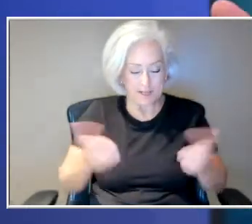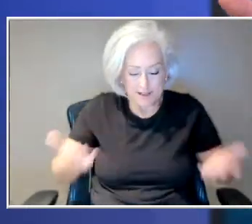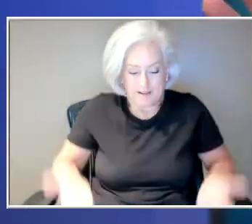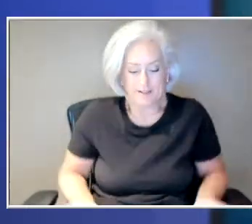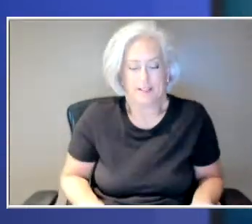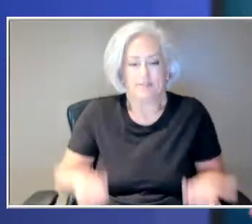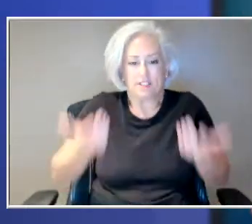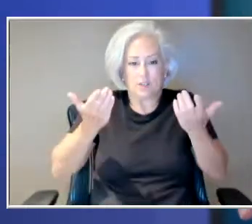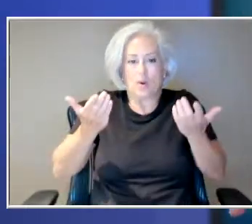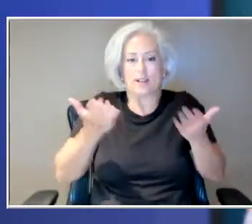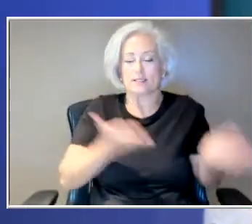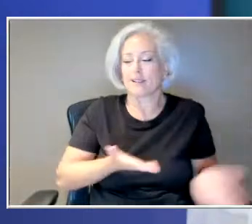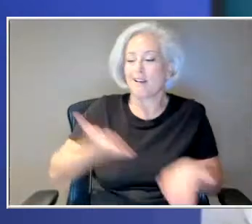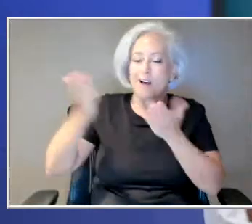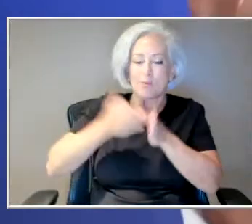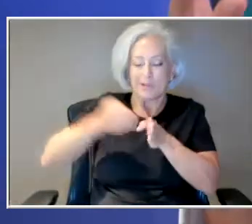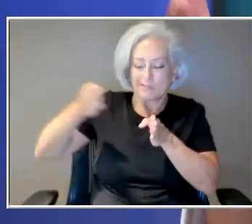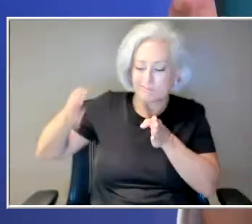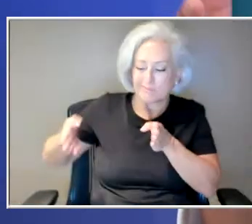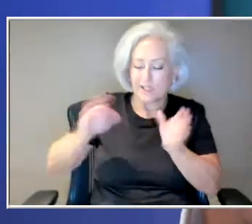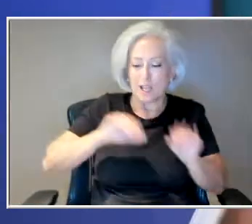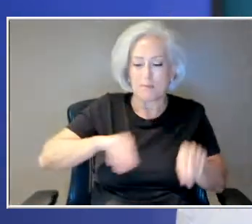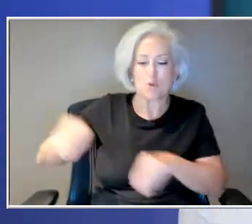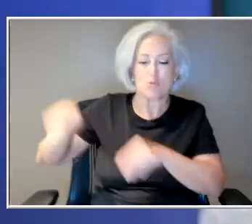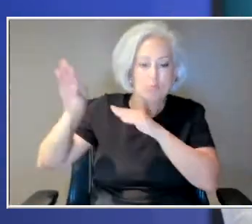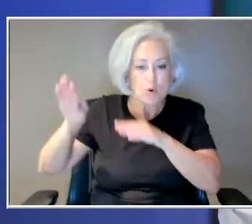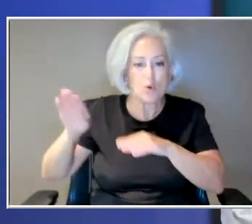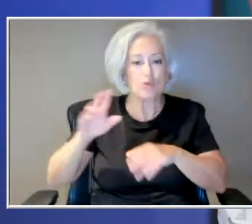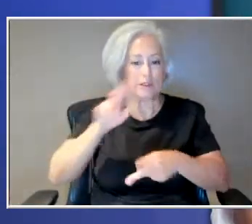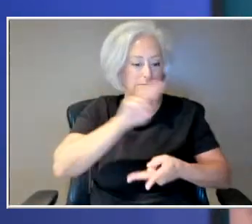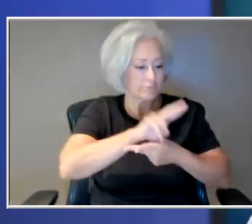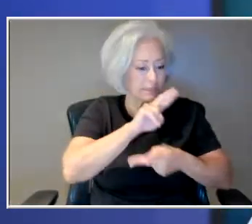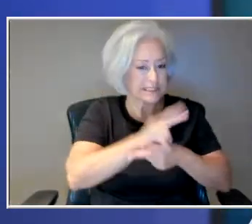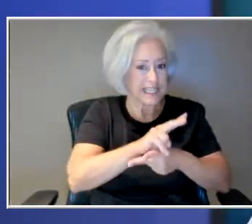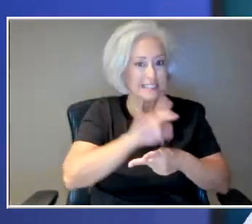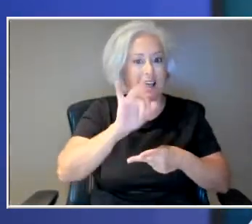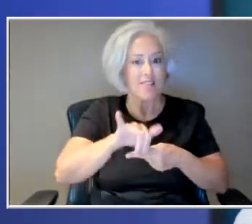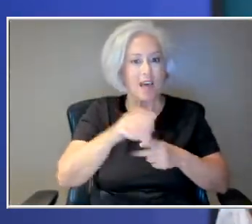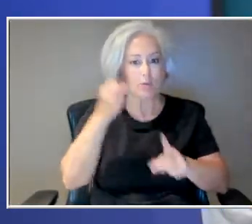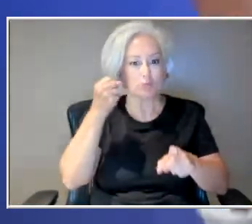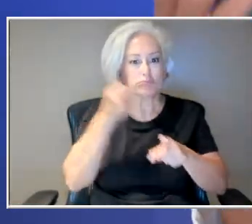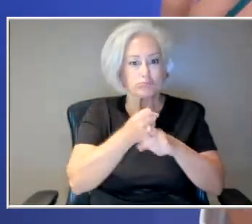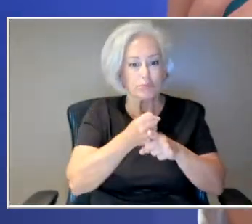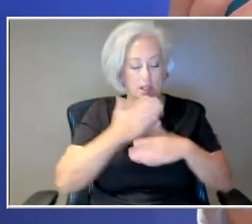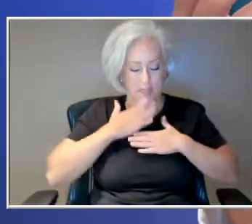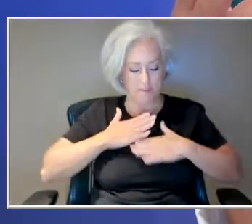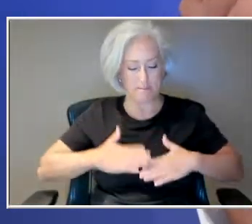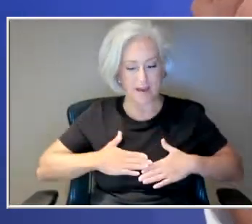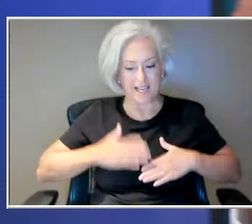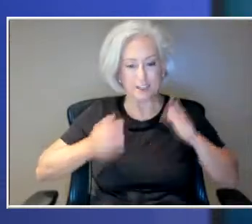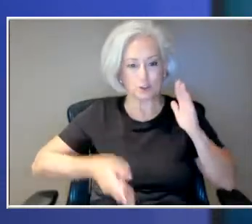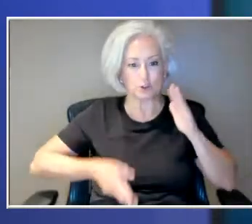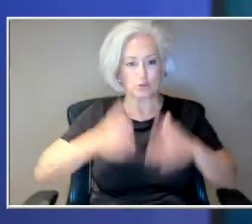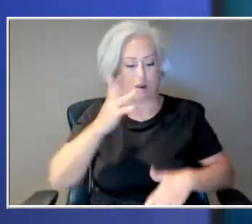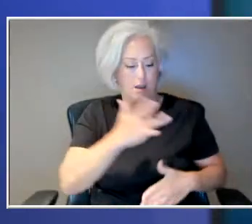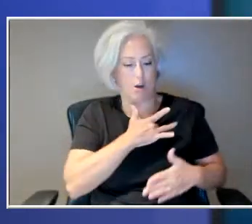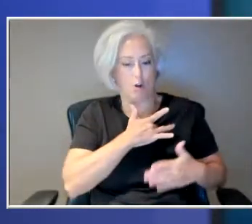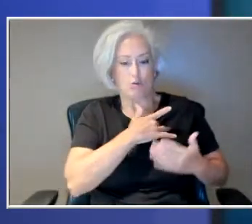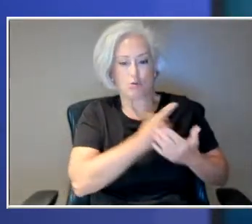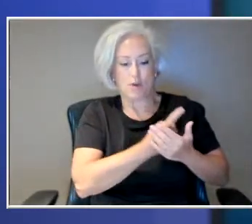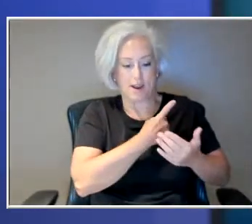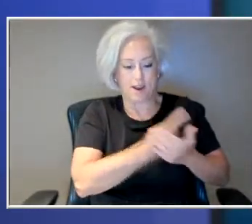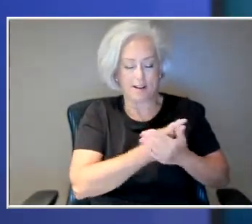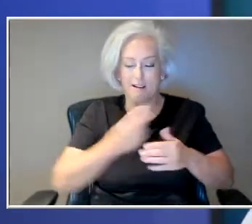you name it. These things will trigger the body to have an elevated heart rate, elevated blood pressure, and the